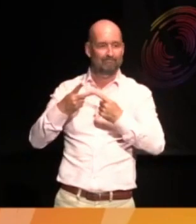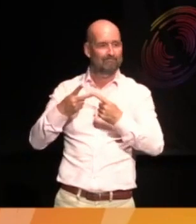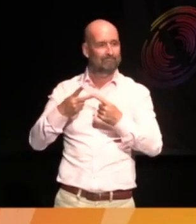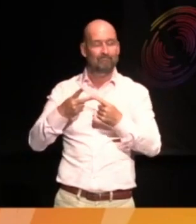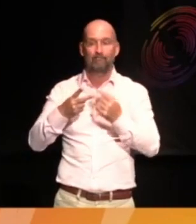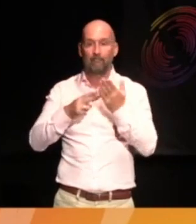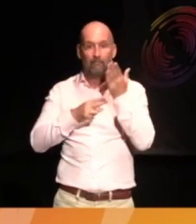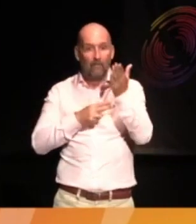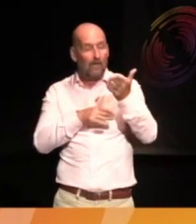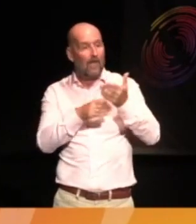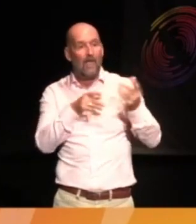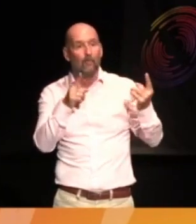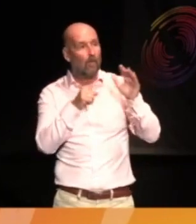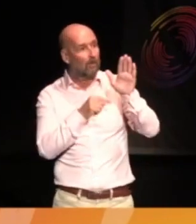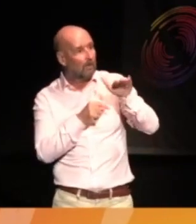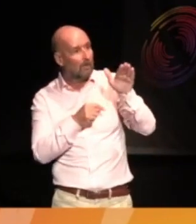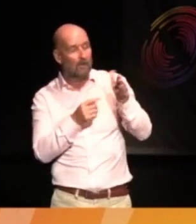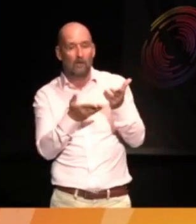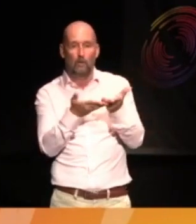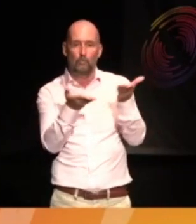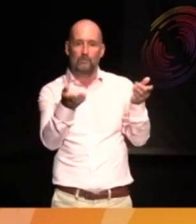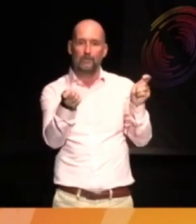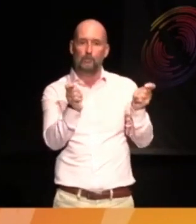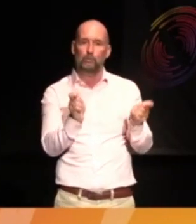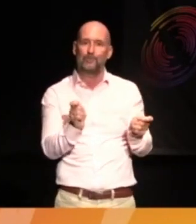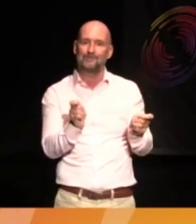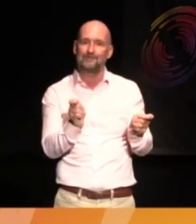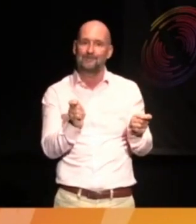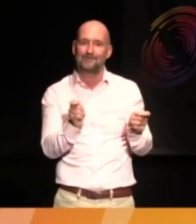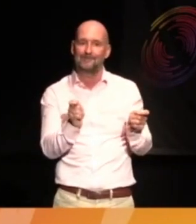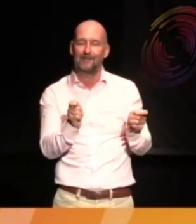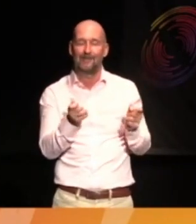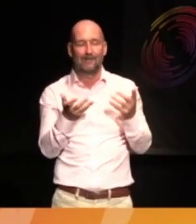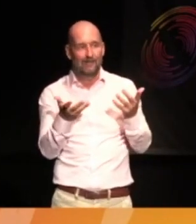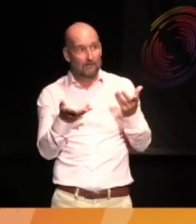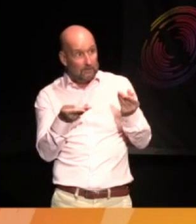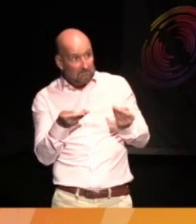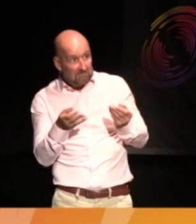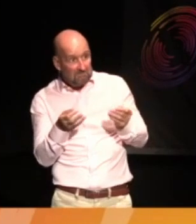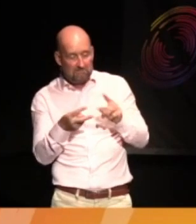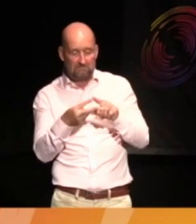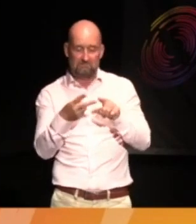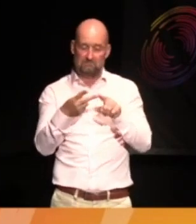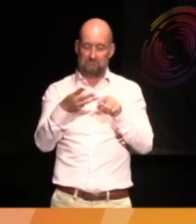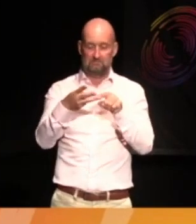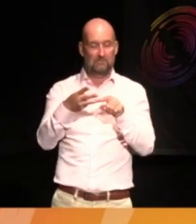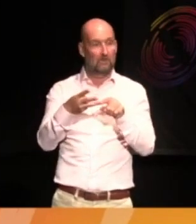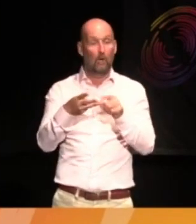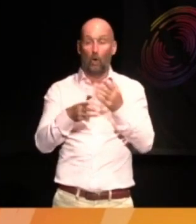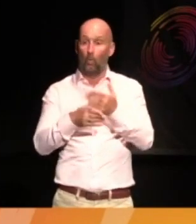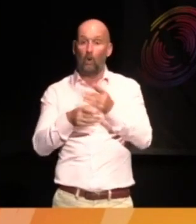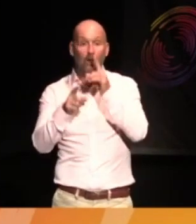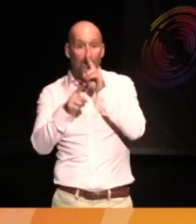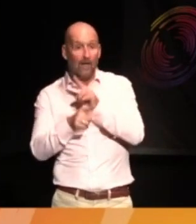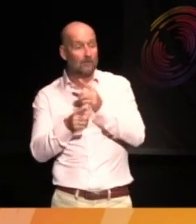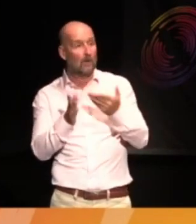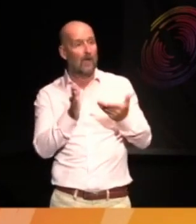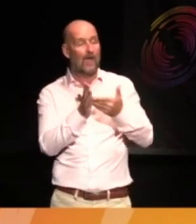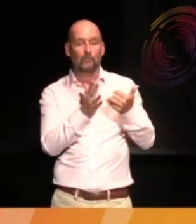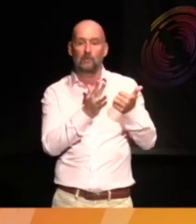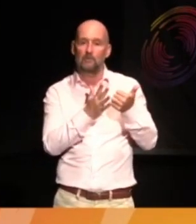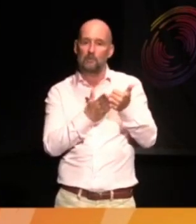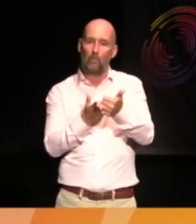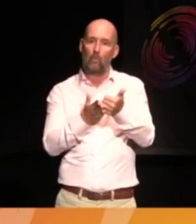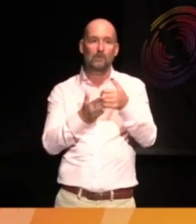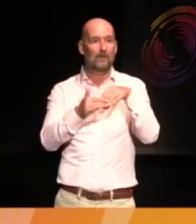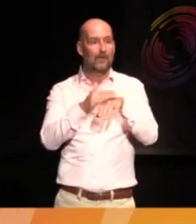to your employer and get the reasonable adjustments that you need. And if you can't work or you need extra support at home, it's really hard to